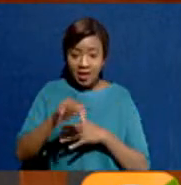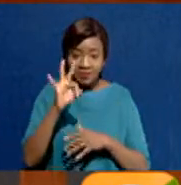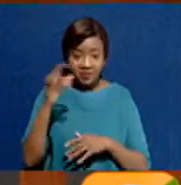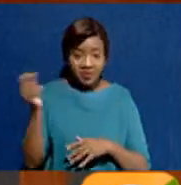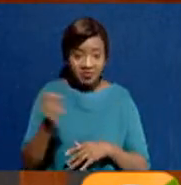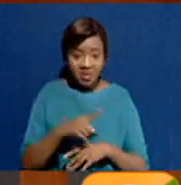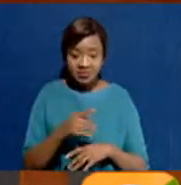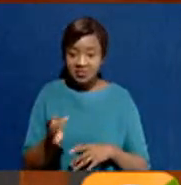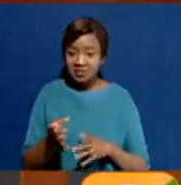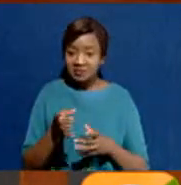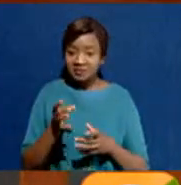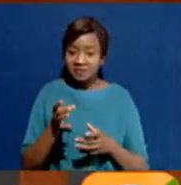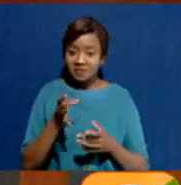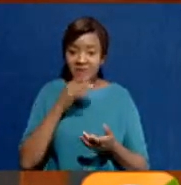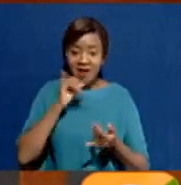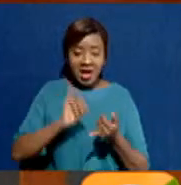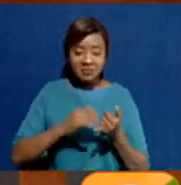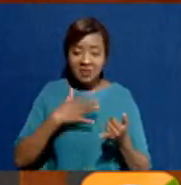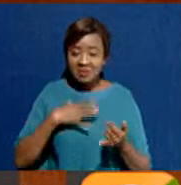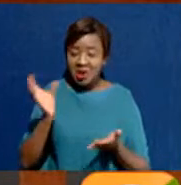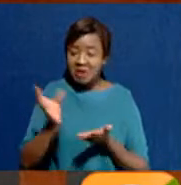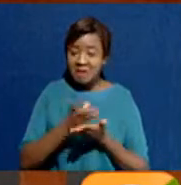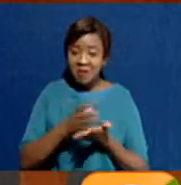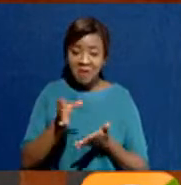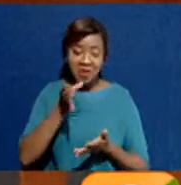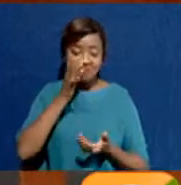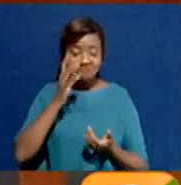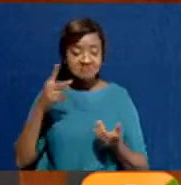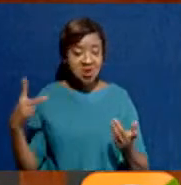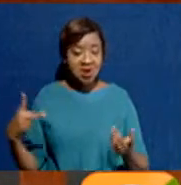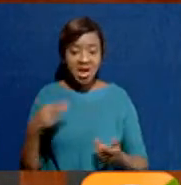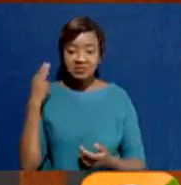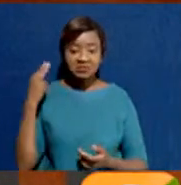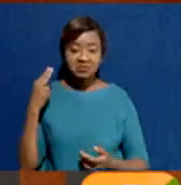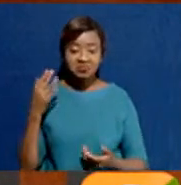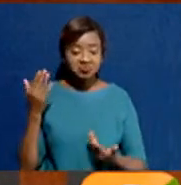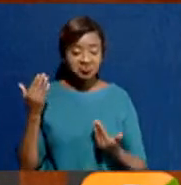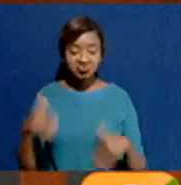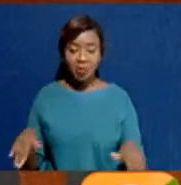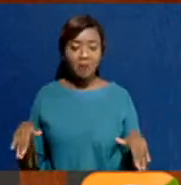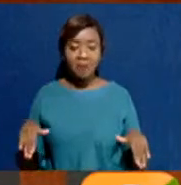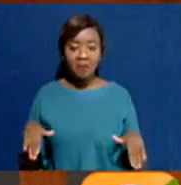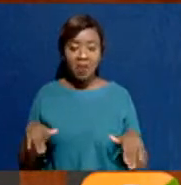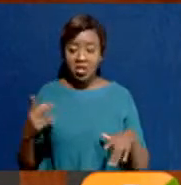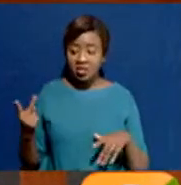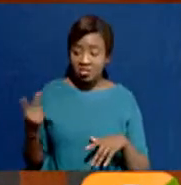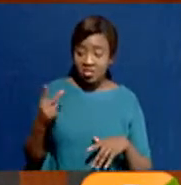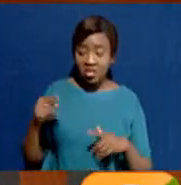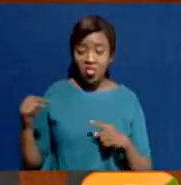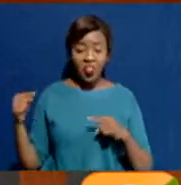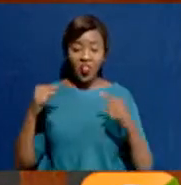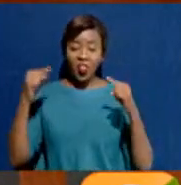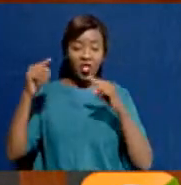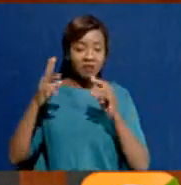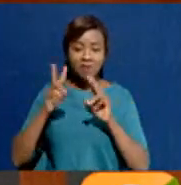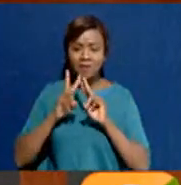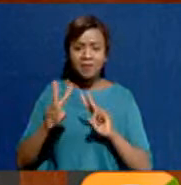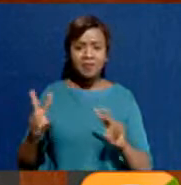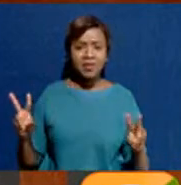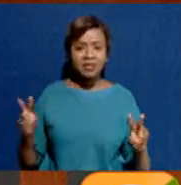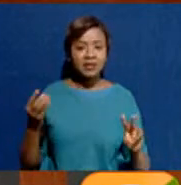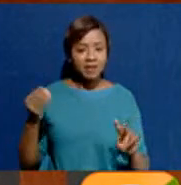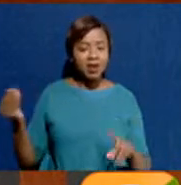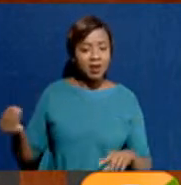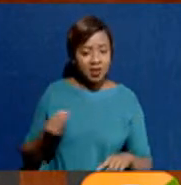3 months, my husband doesn't drink. And we don't fight, we are at peace. Mm. He brings the